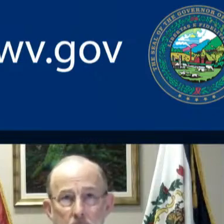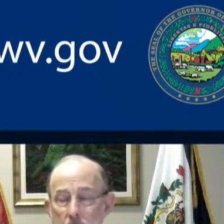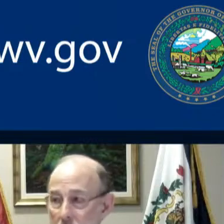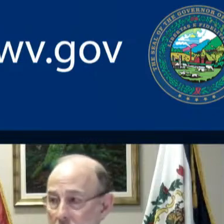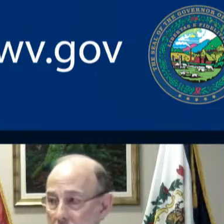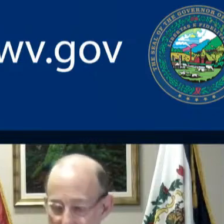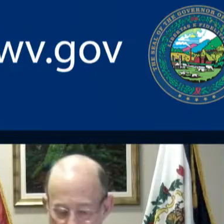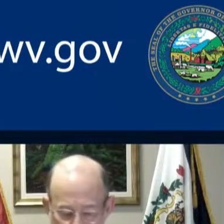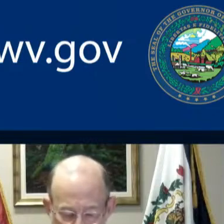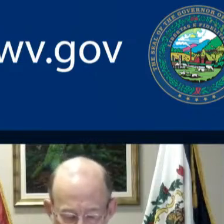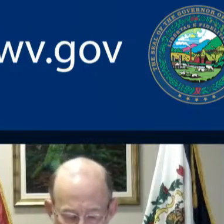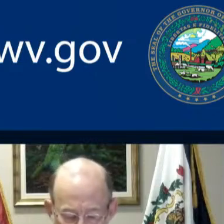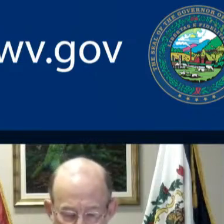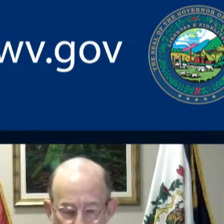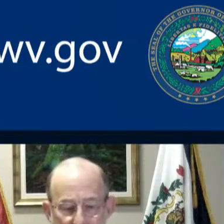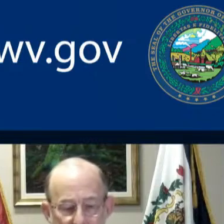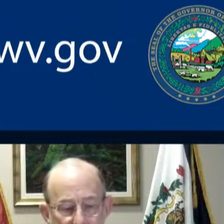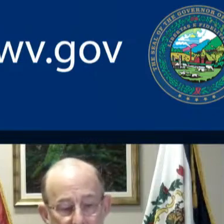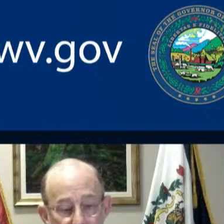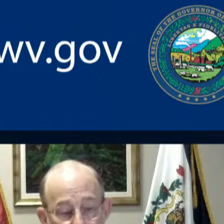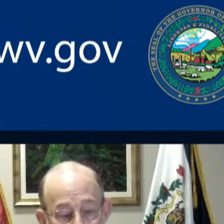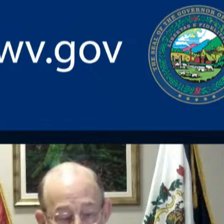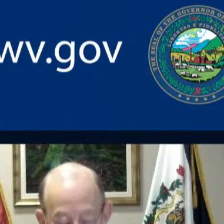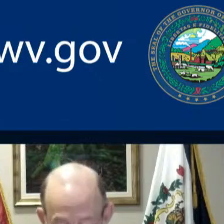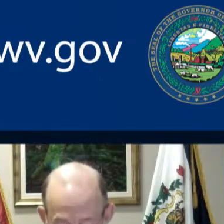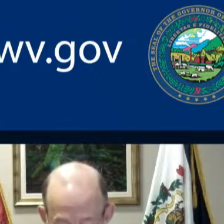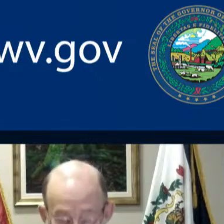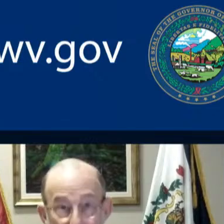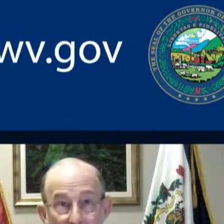on the Delta big jump.